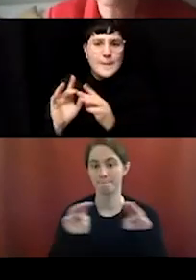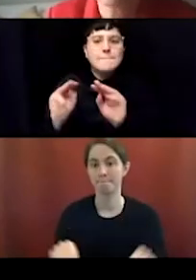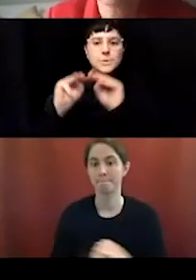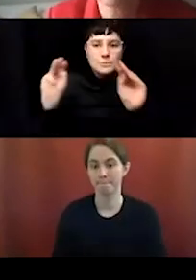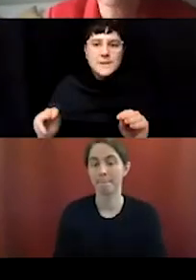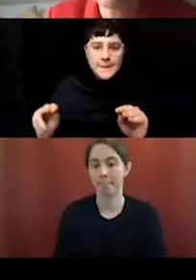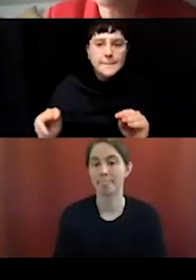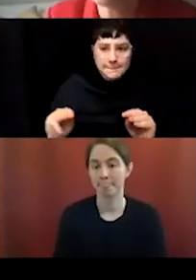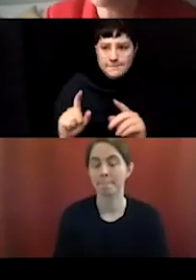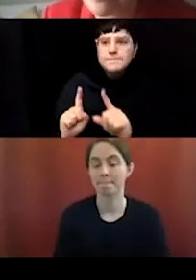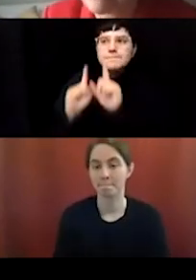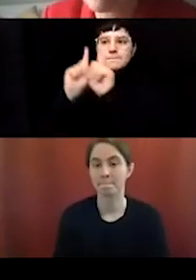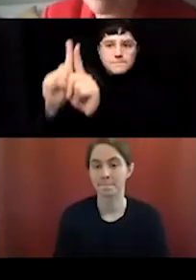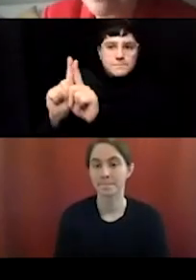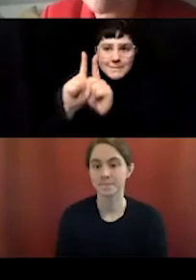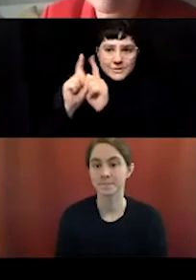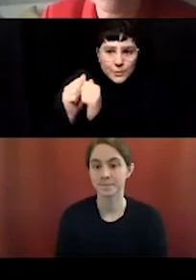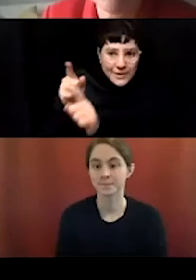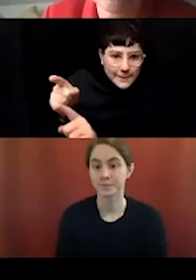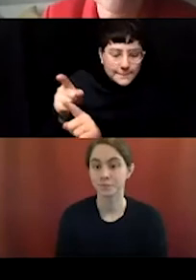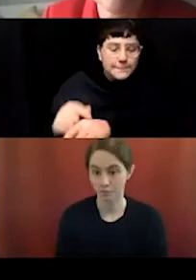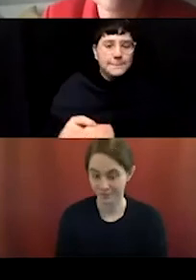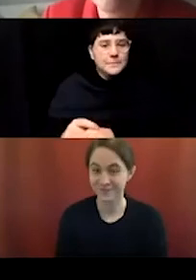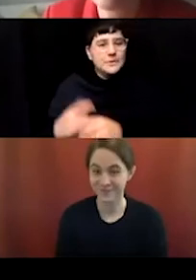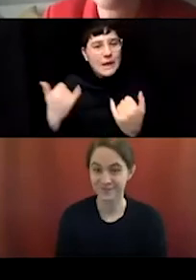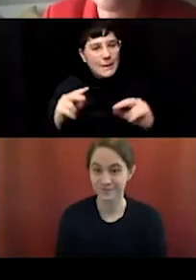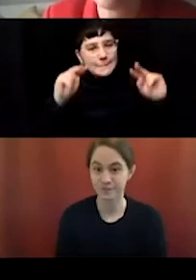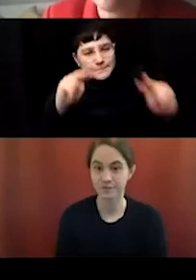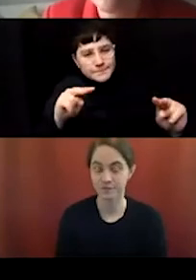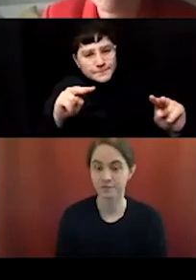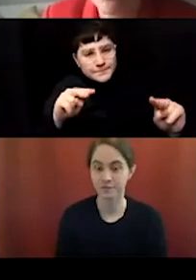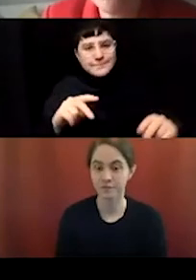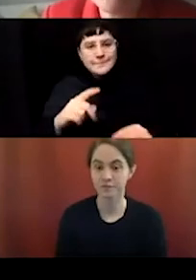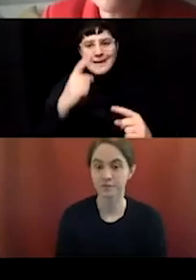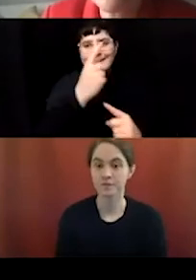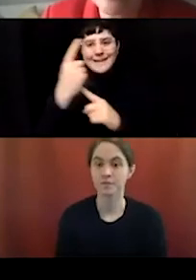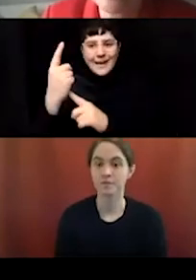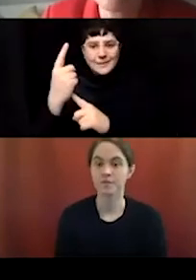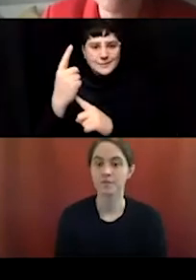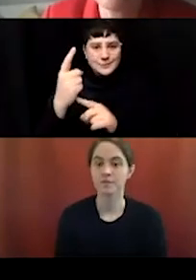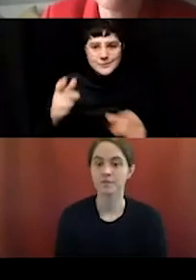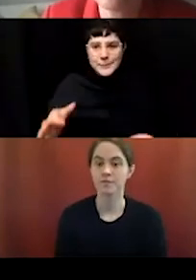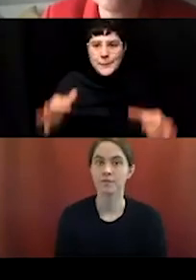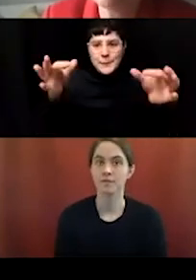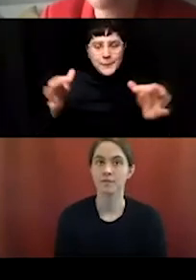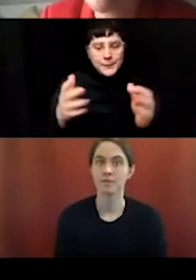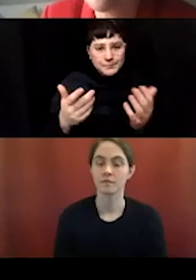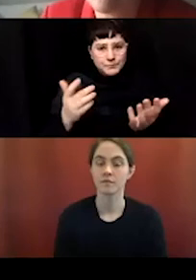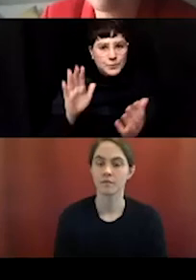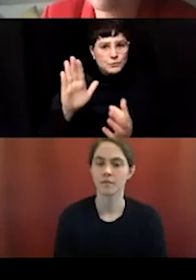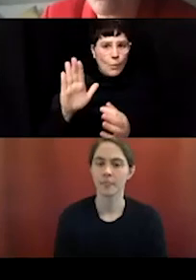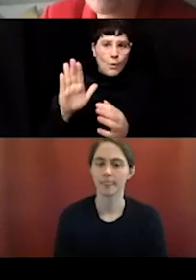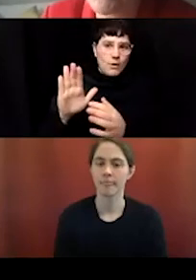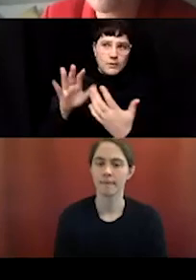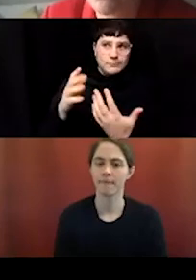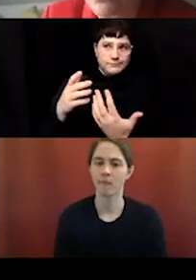ask you, through this piece and looking at these candlesticks, what would you say was the influence